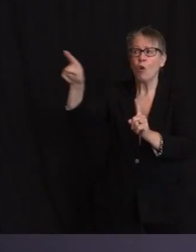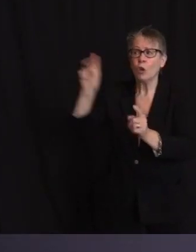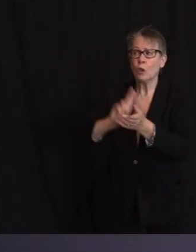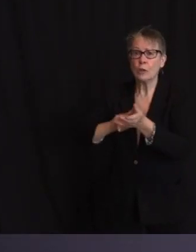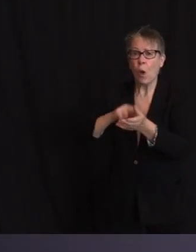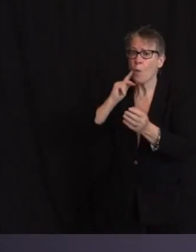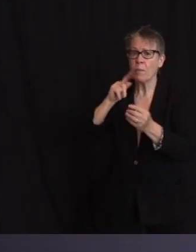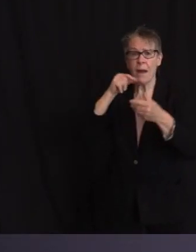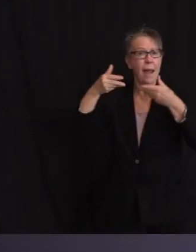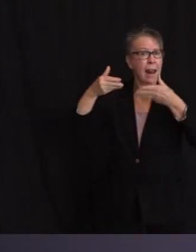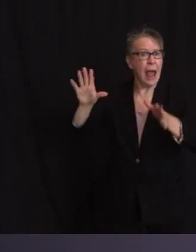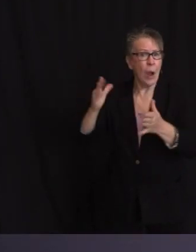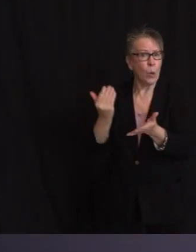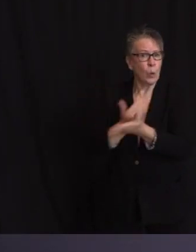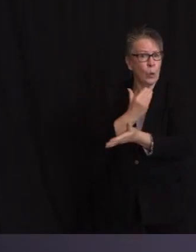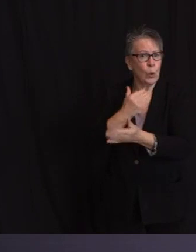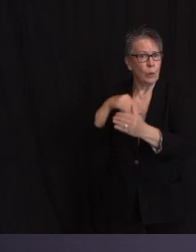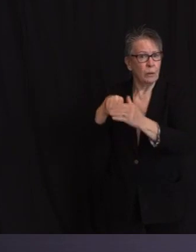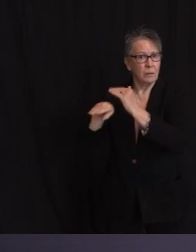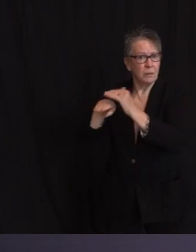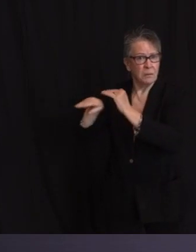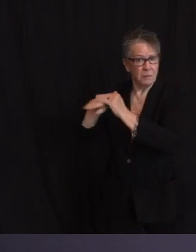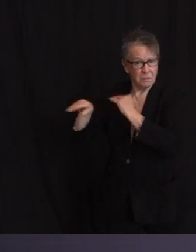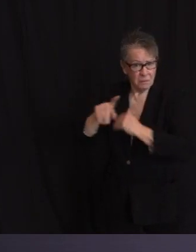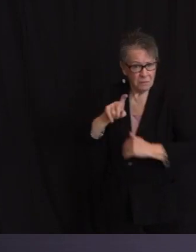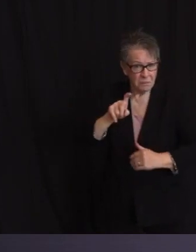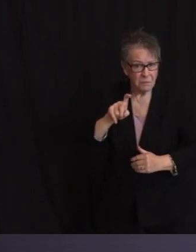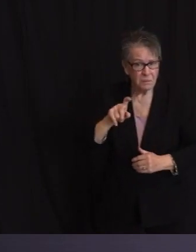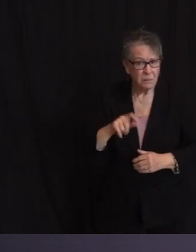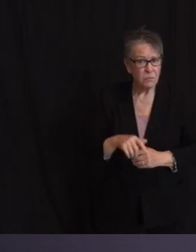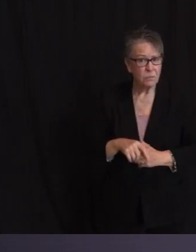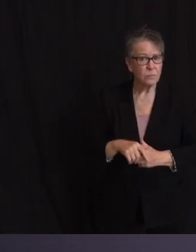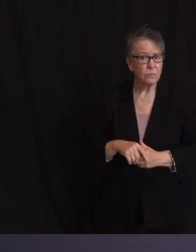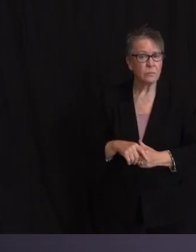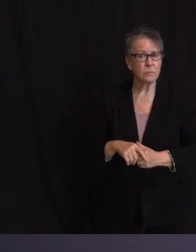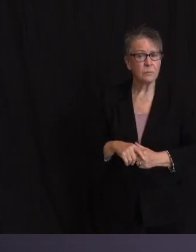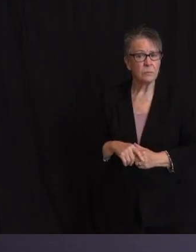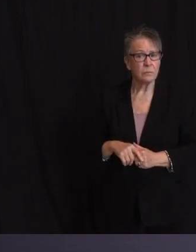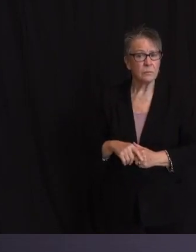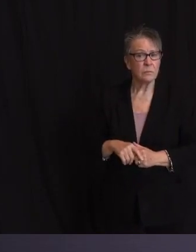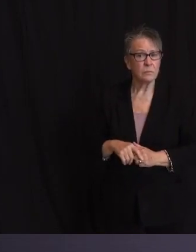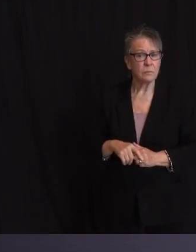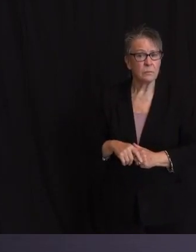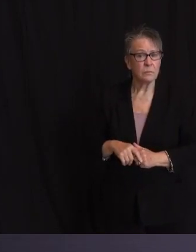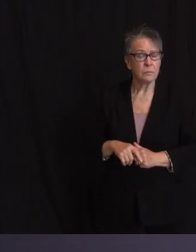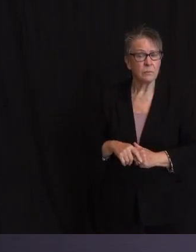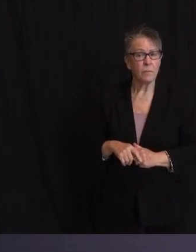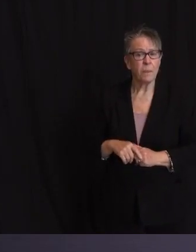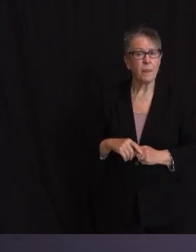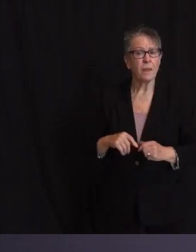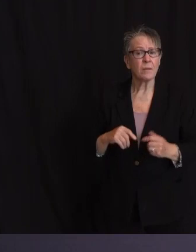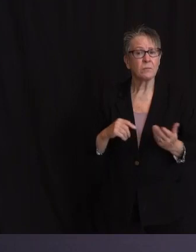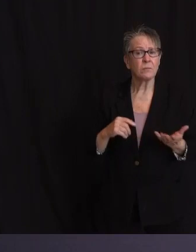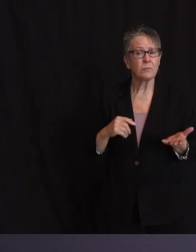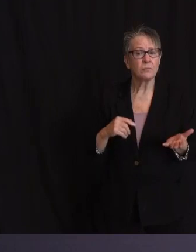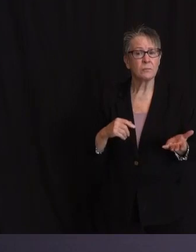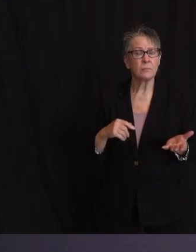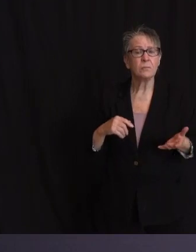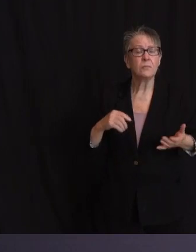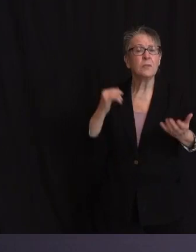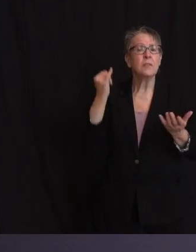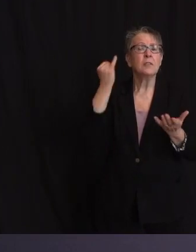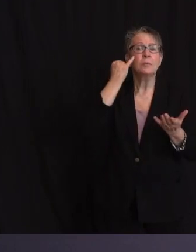what's the next step? What authority do you have next? And the nursing home numbers given today include confirmed